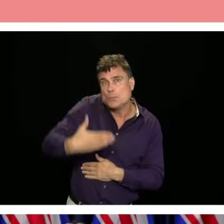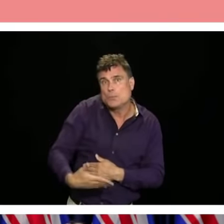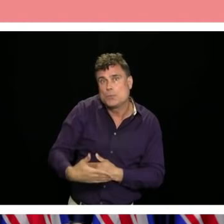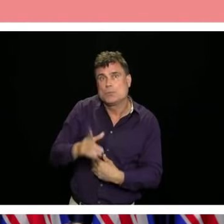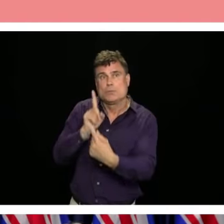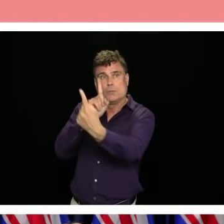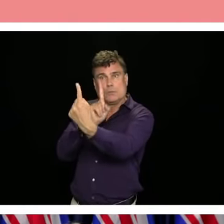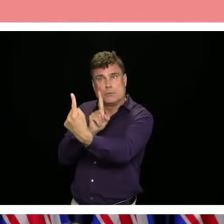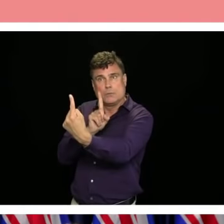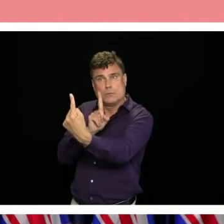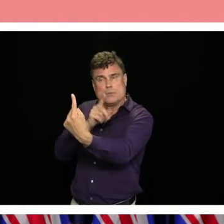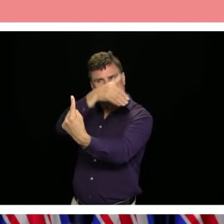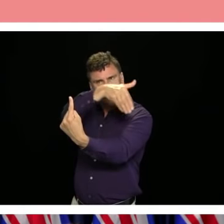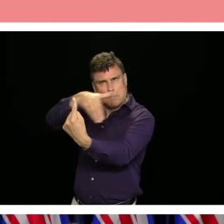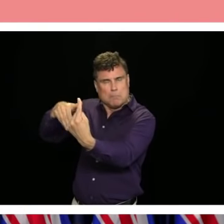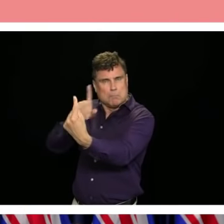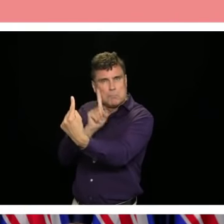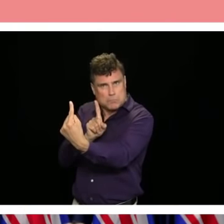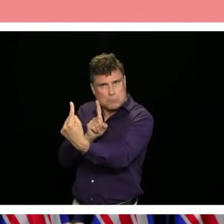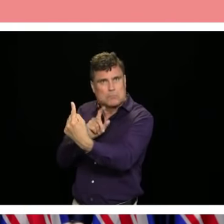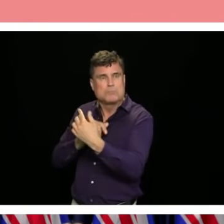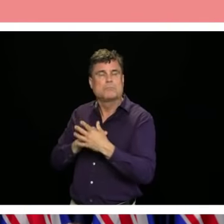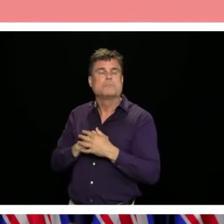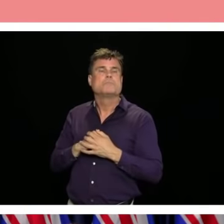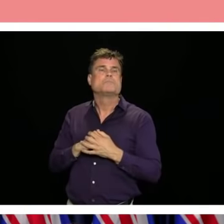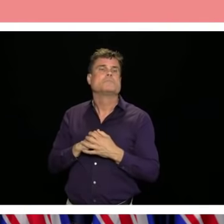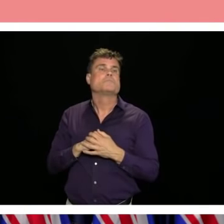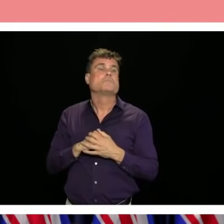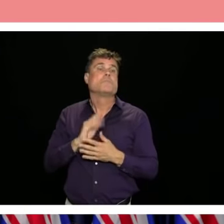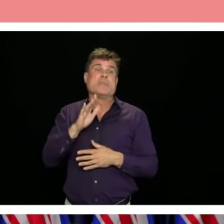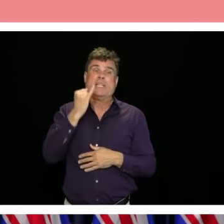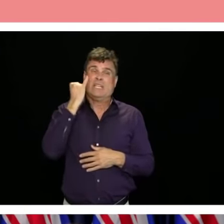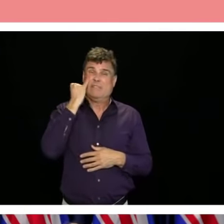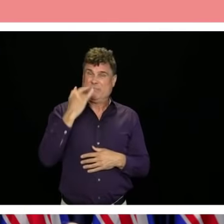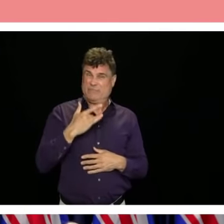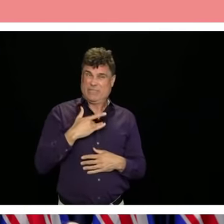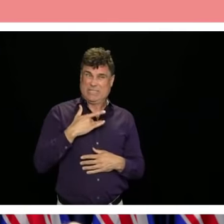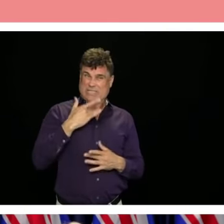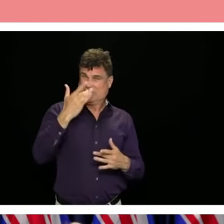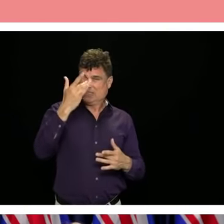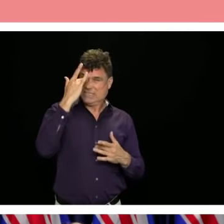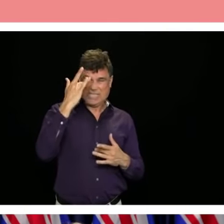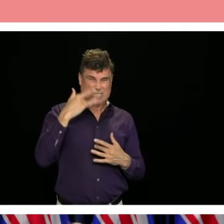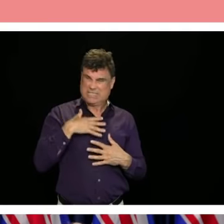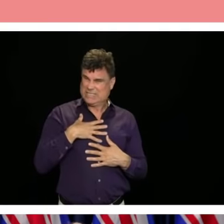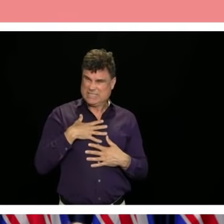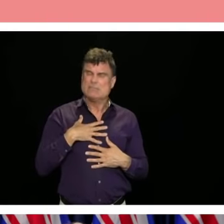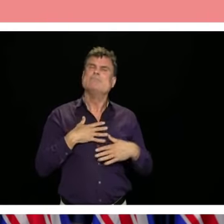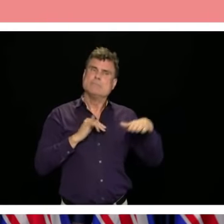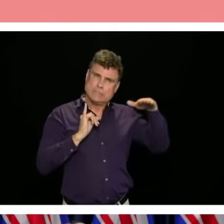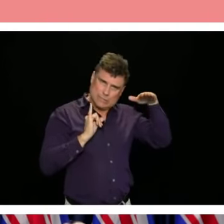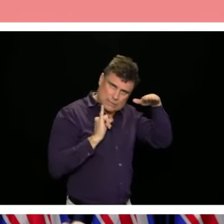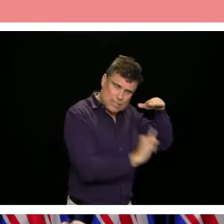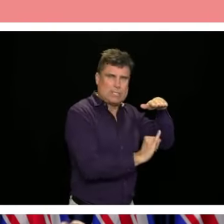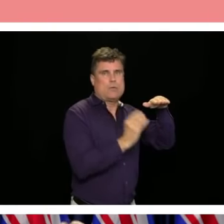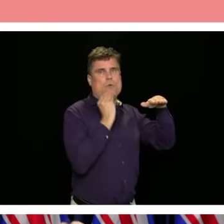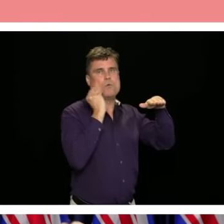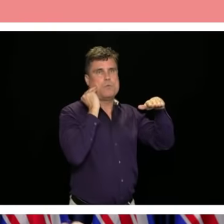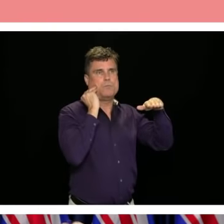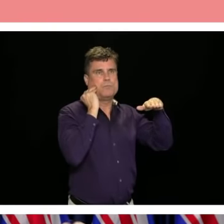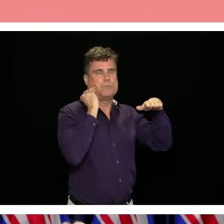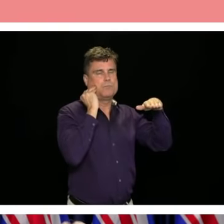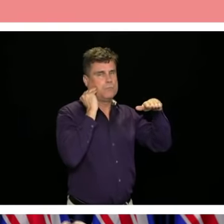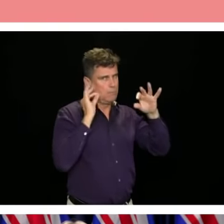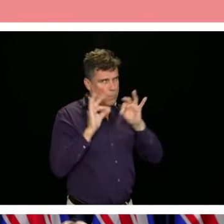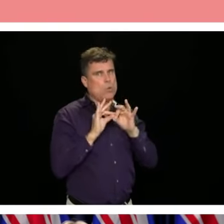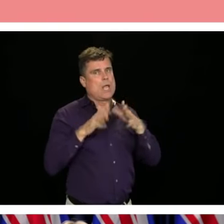in family gatherings, even in the past few weeks. The other part is to ensure that when we do have those